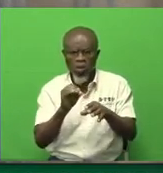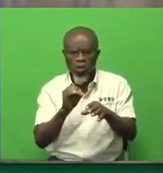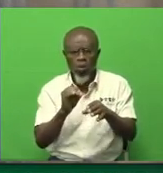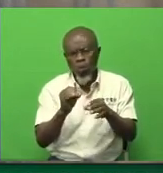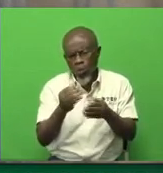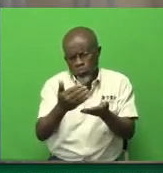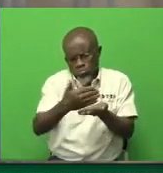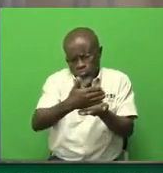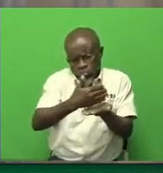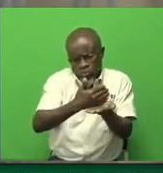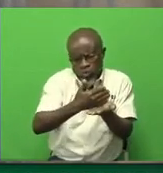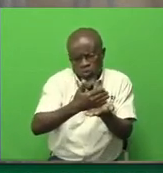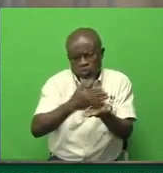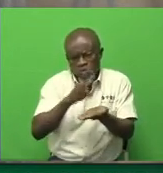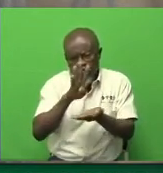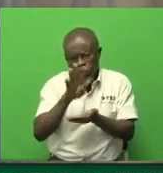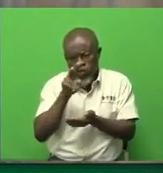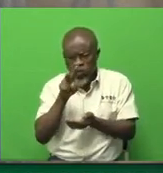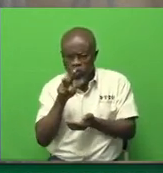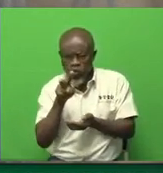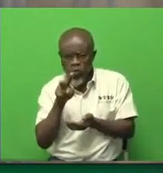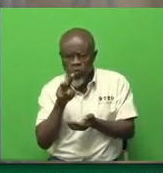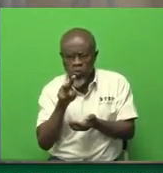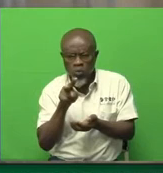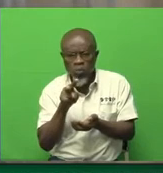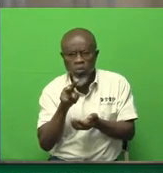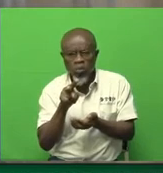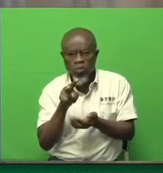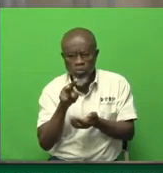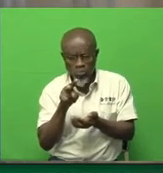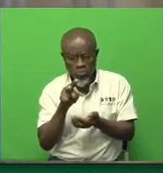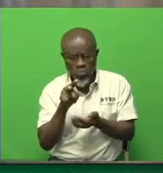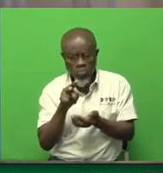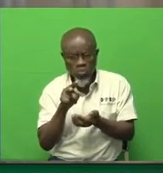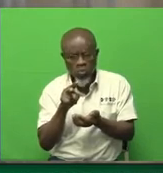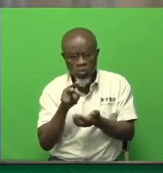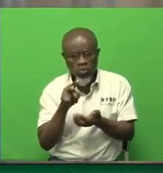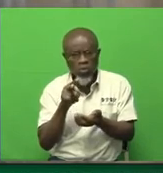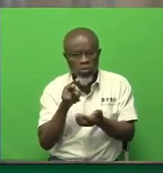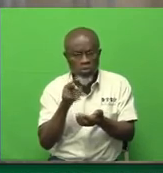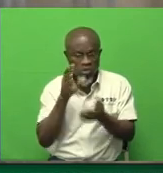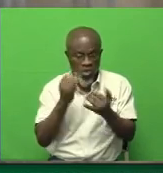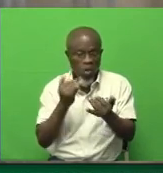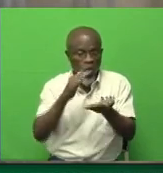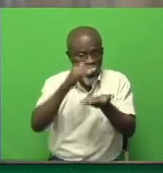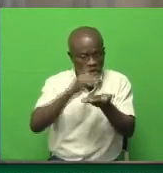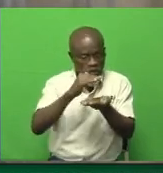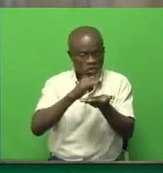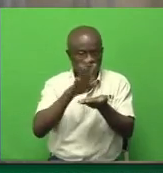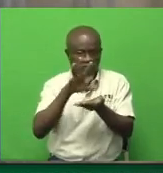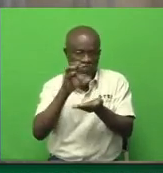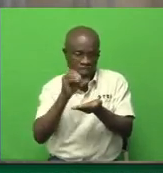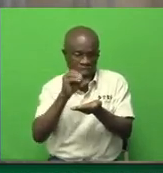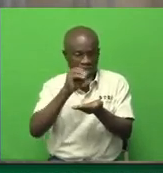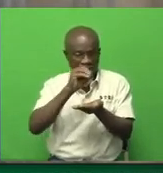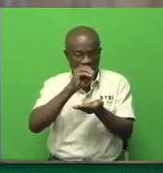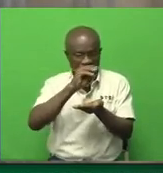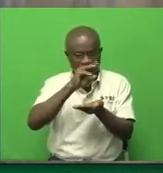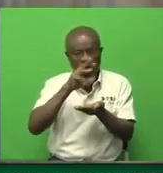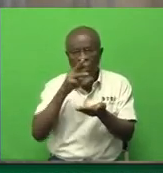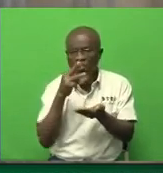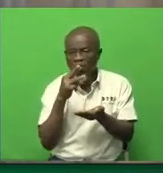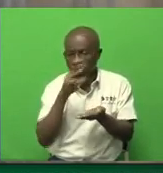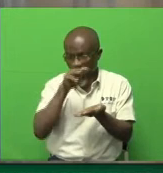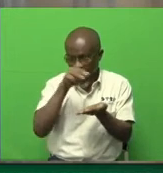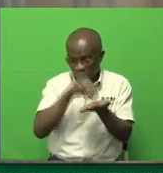must participate so this has been increased to a minimum of 50 000 per month what it means is that